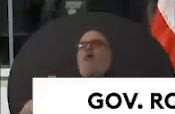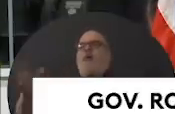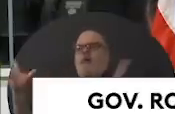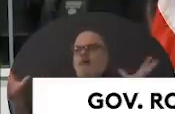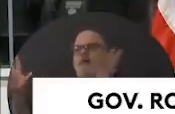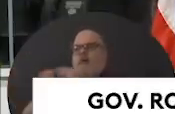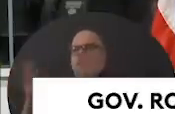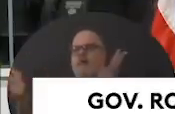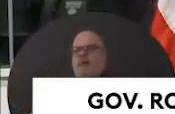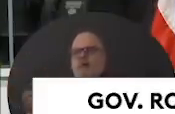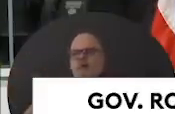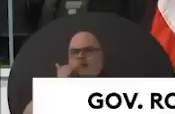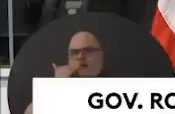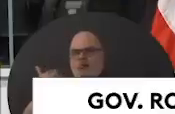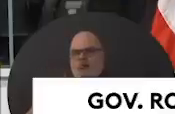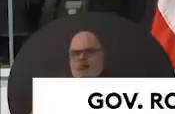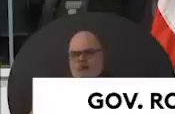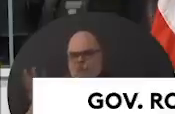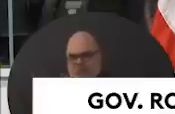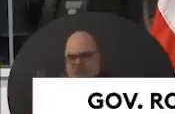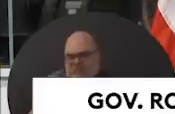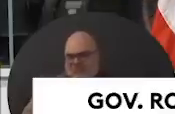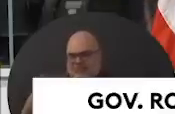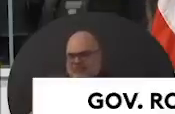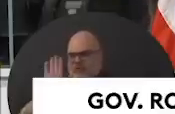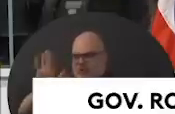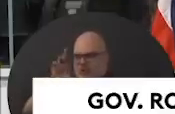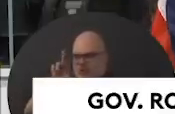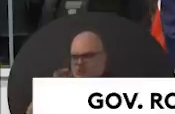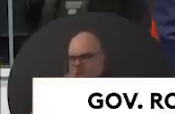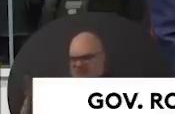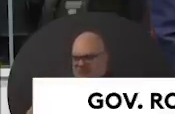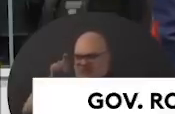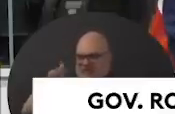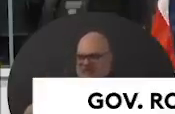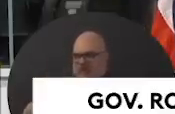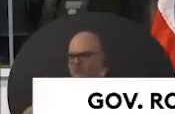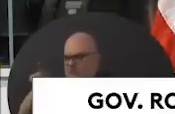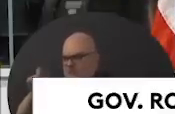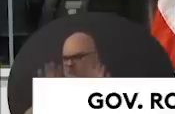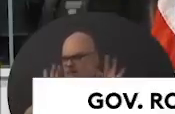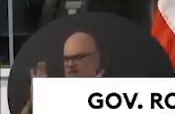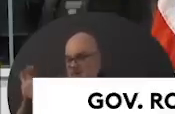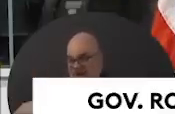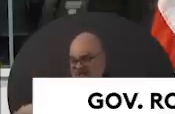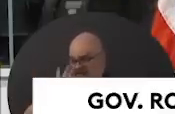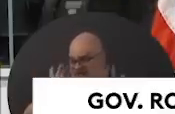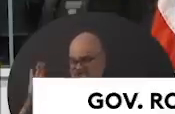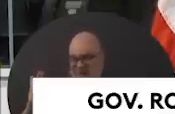coordinate proactive actions and needed resources ahead of this potential storm. The division has received to